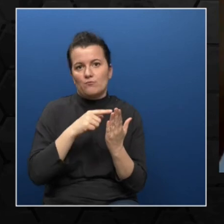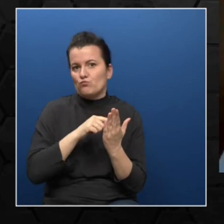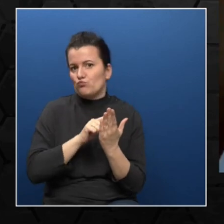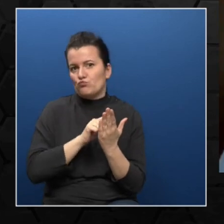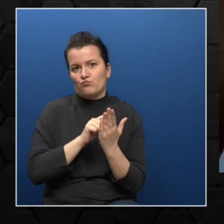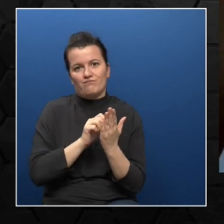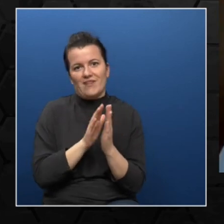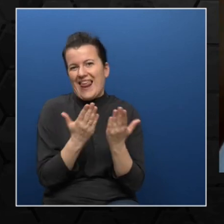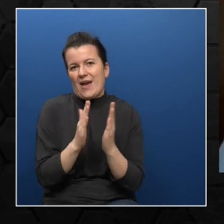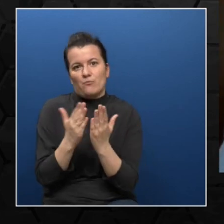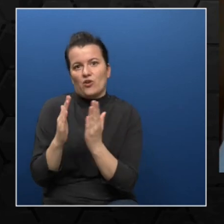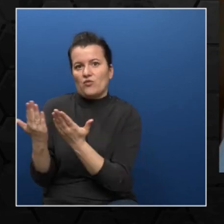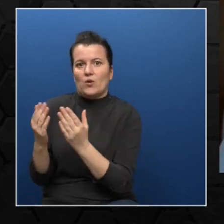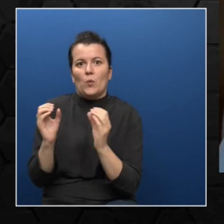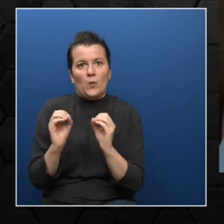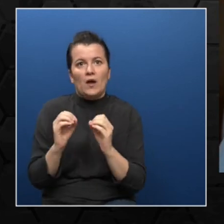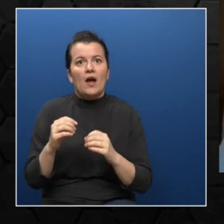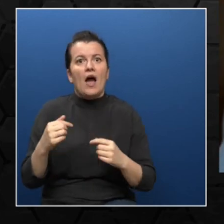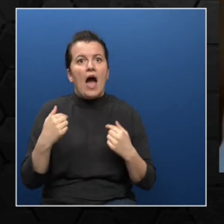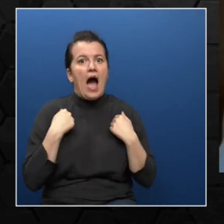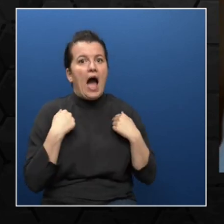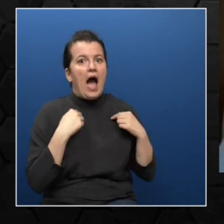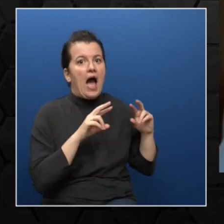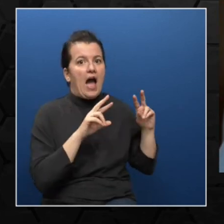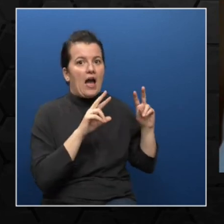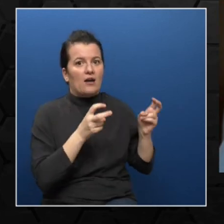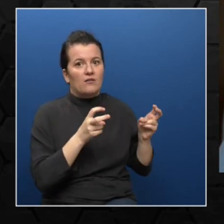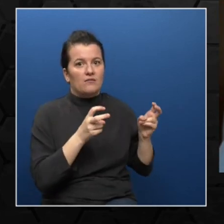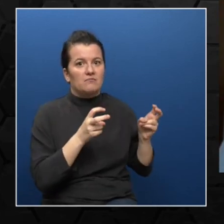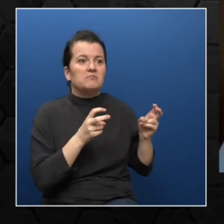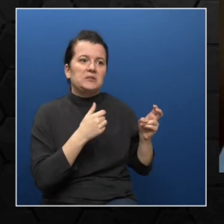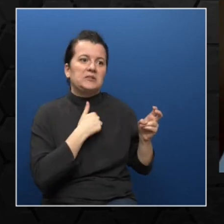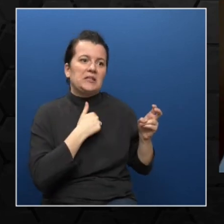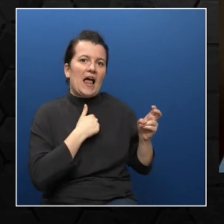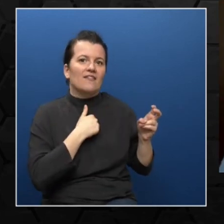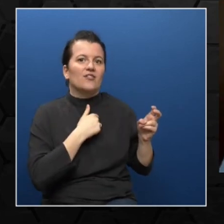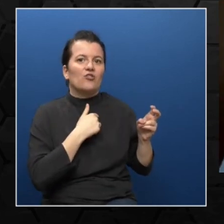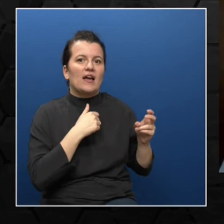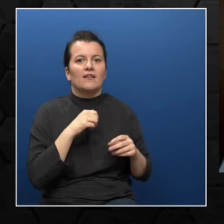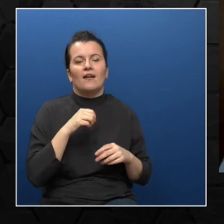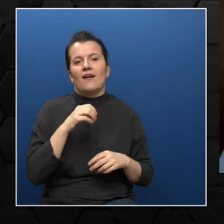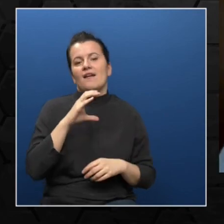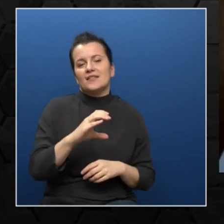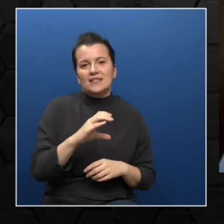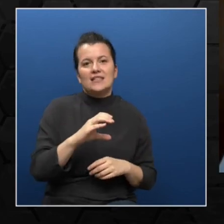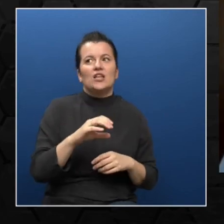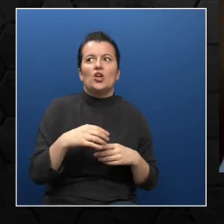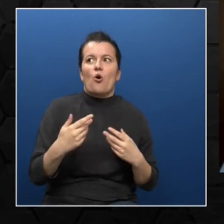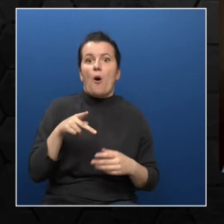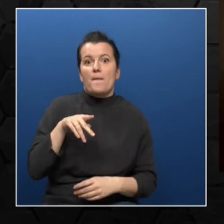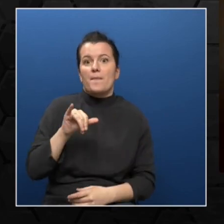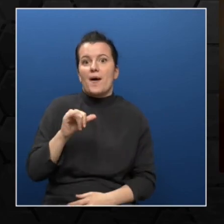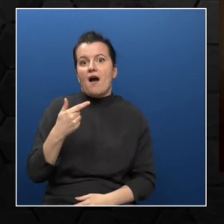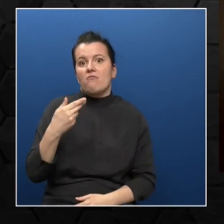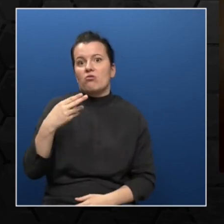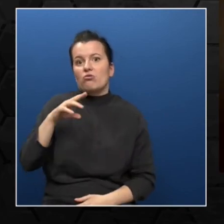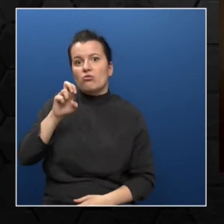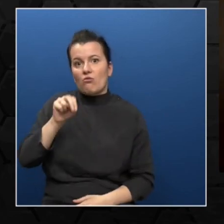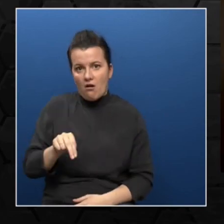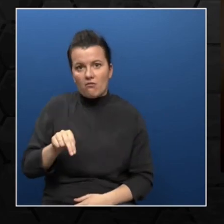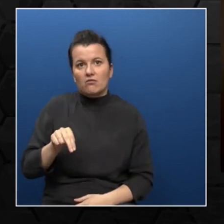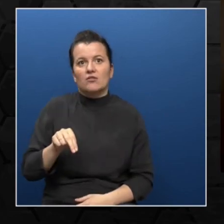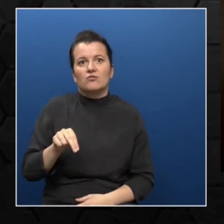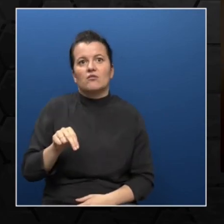have coded it themselves using Python or C. It's just available on a large scale on GitHub and